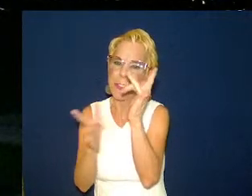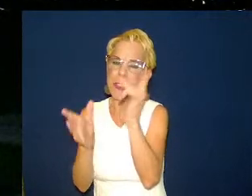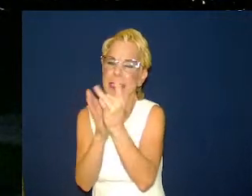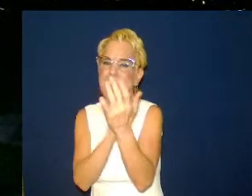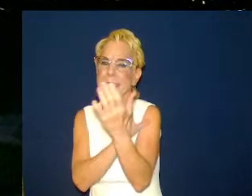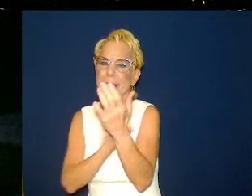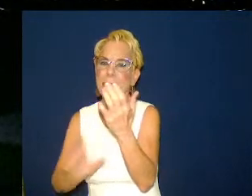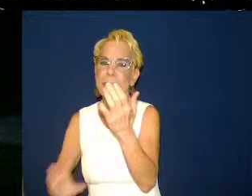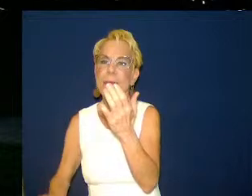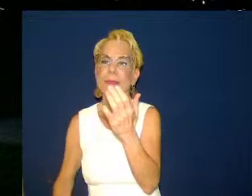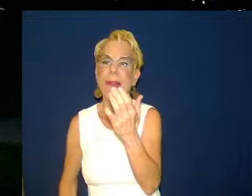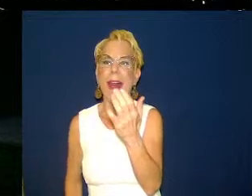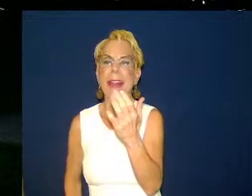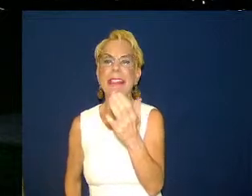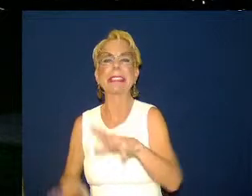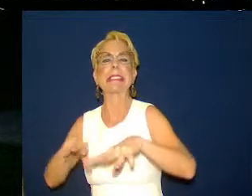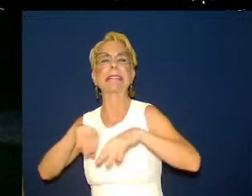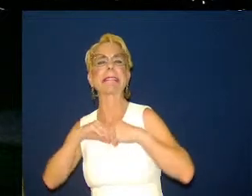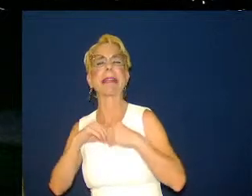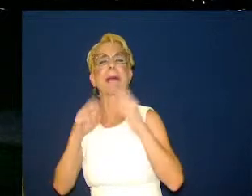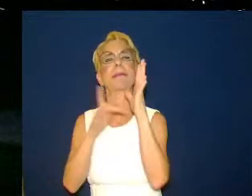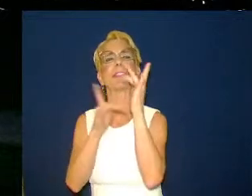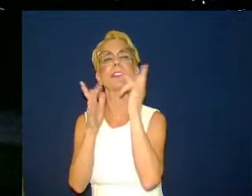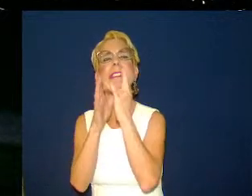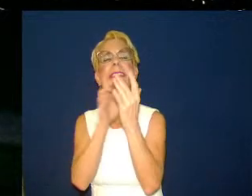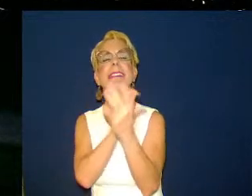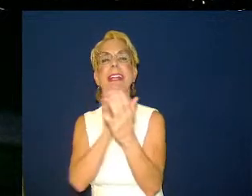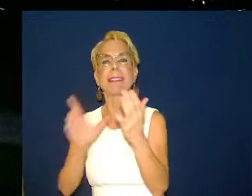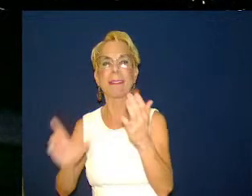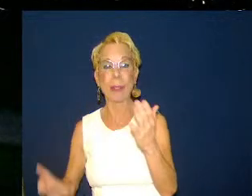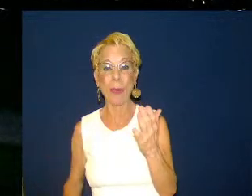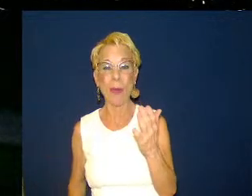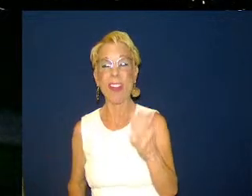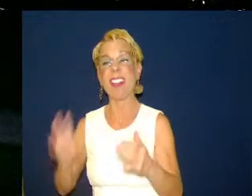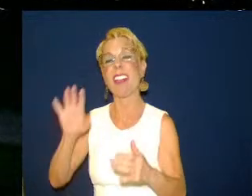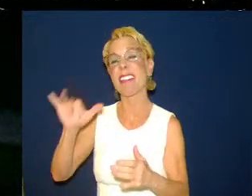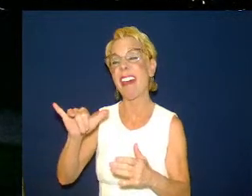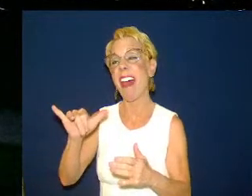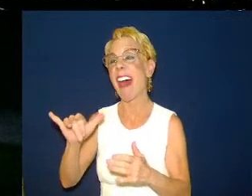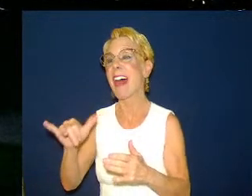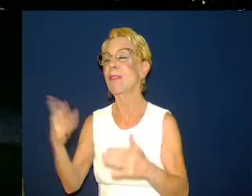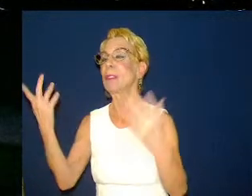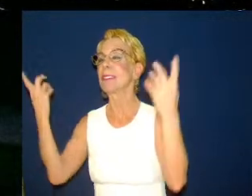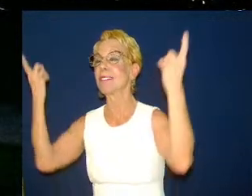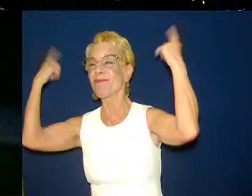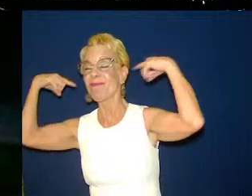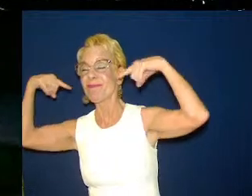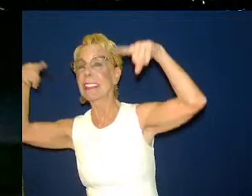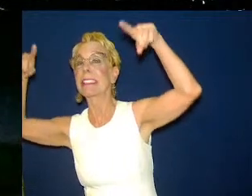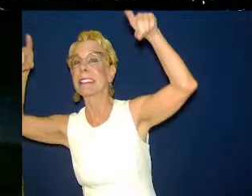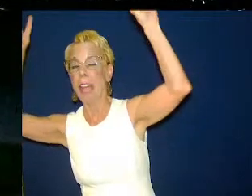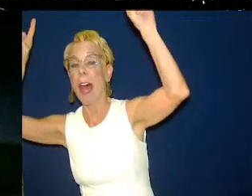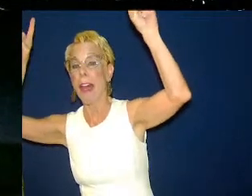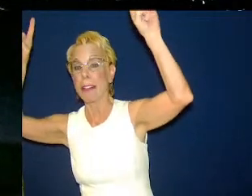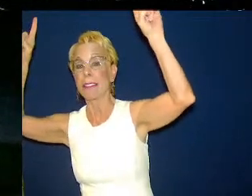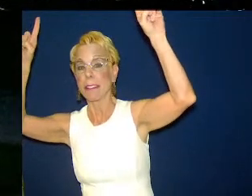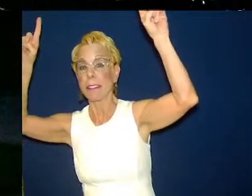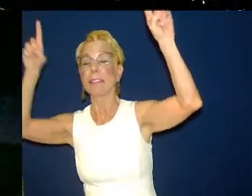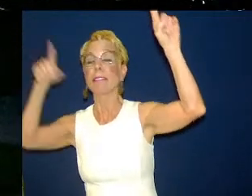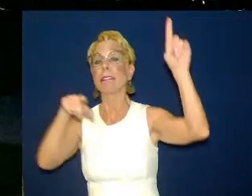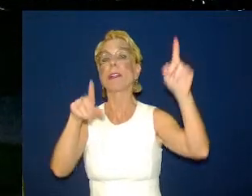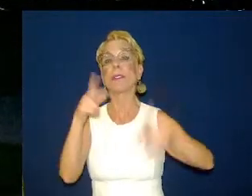as Lord was foundational to the success of their faith. And that's what's going to be the success of our